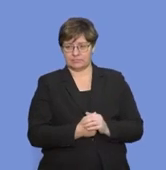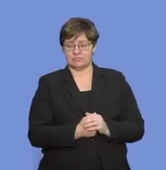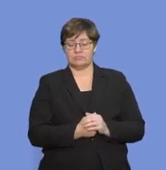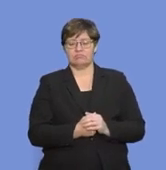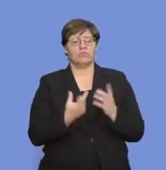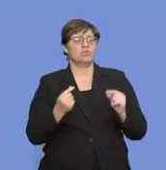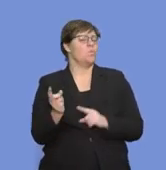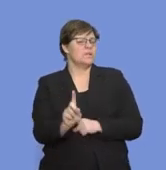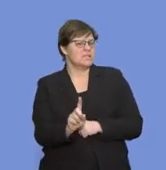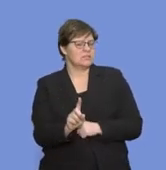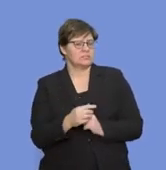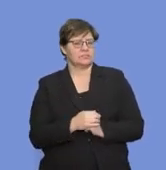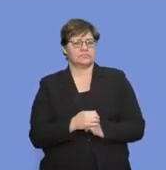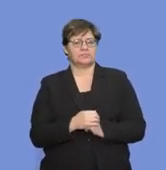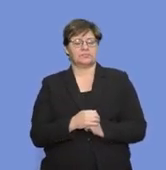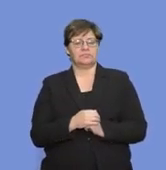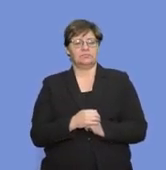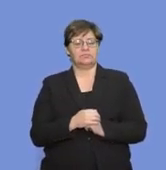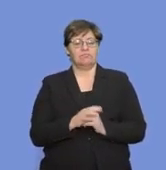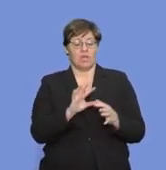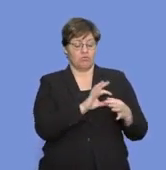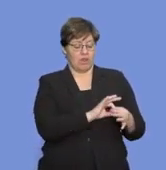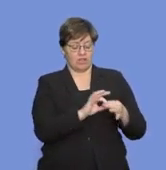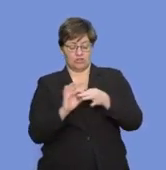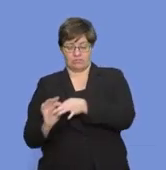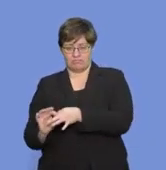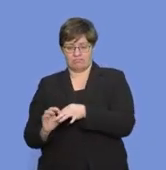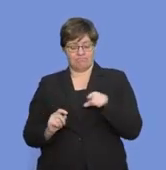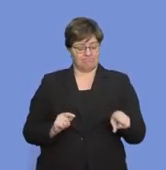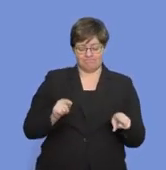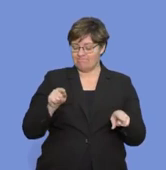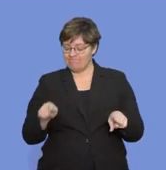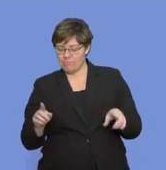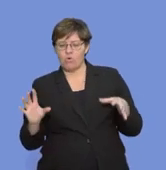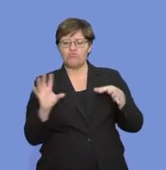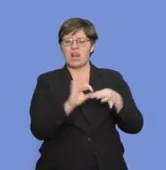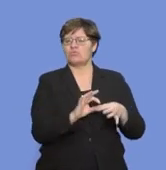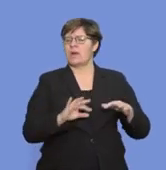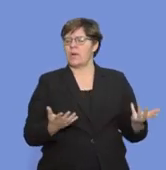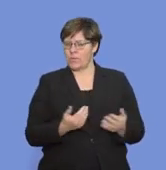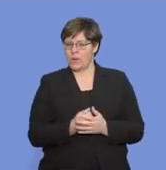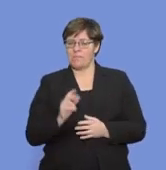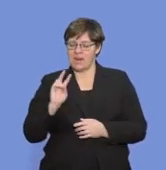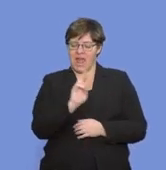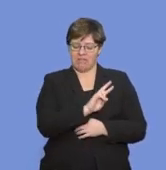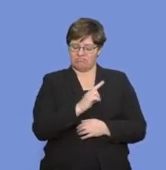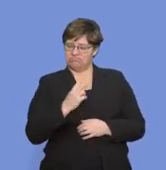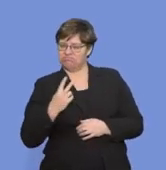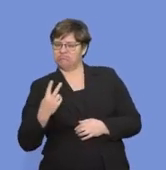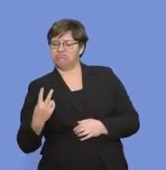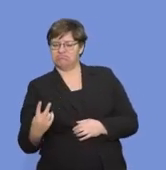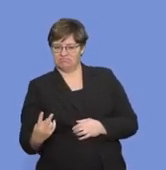it basically does is it shows the relationship between different organisms. So it's an